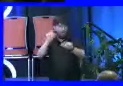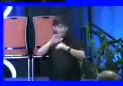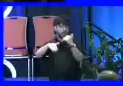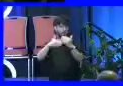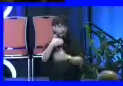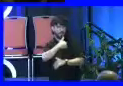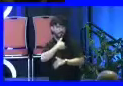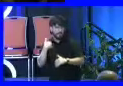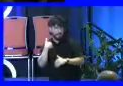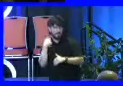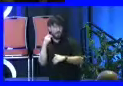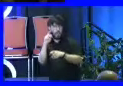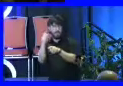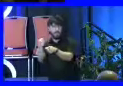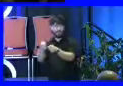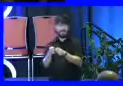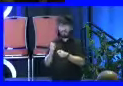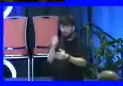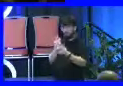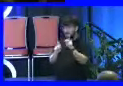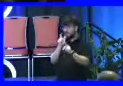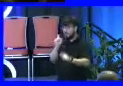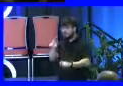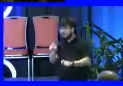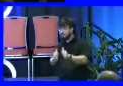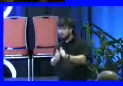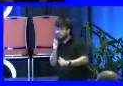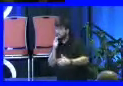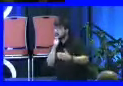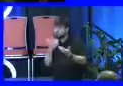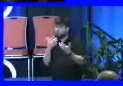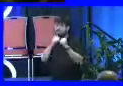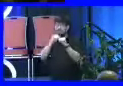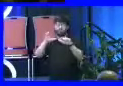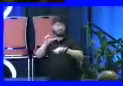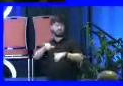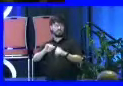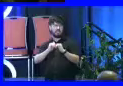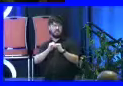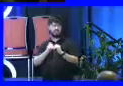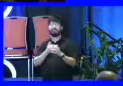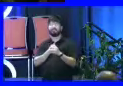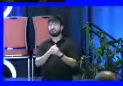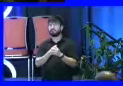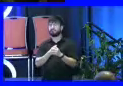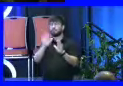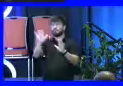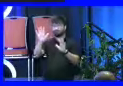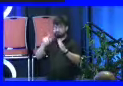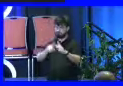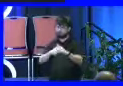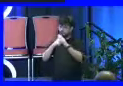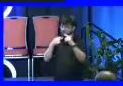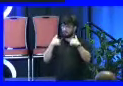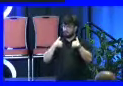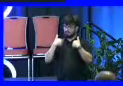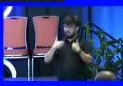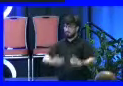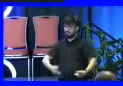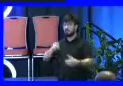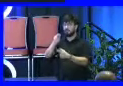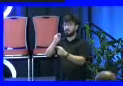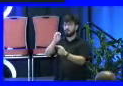the folks that are in HMS and you pay capitation that way? I'm not sure how you guys do that. Just start with, I am not the